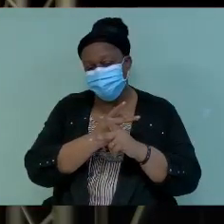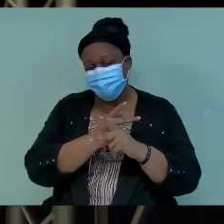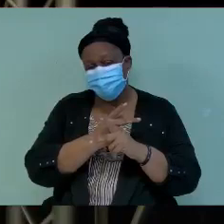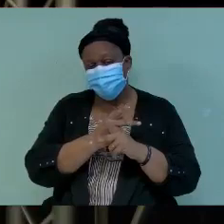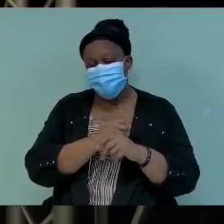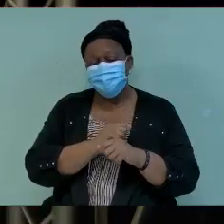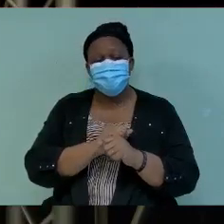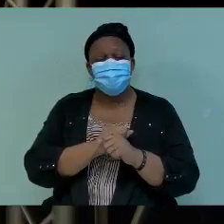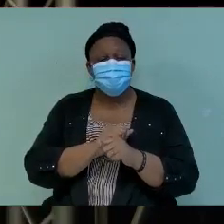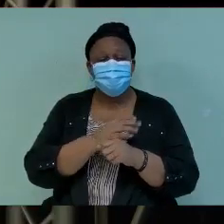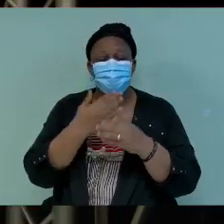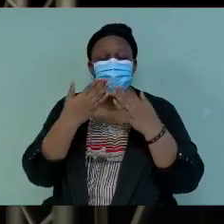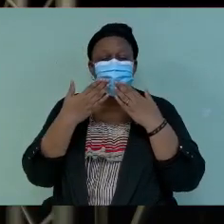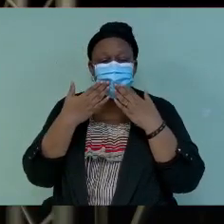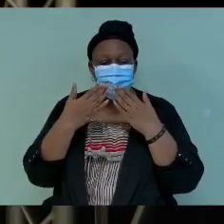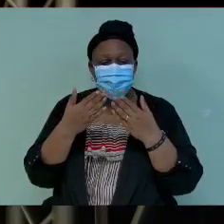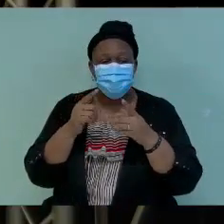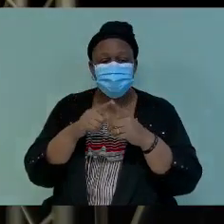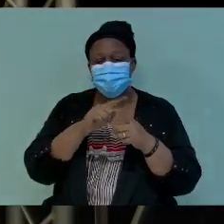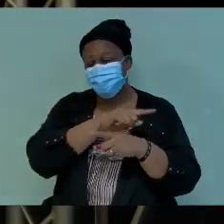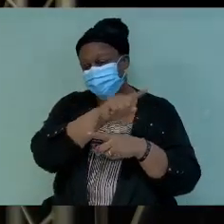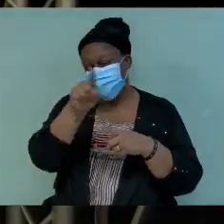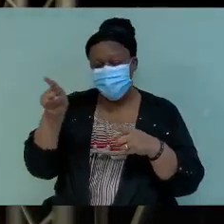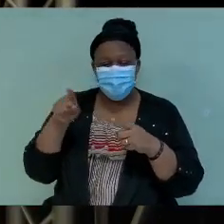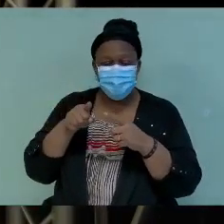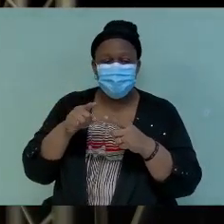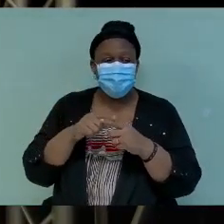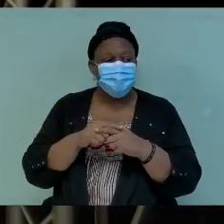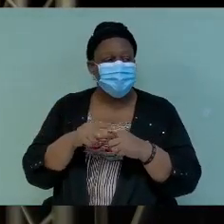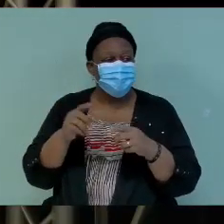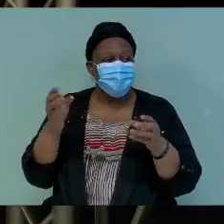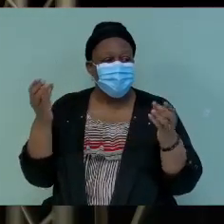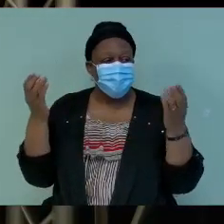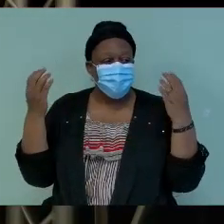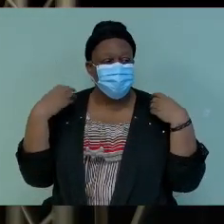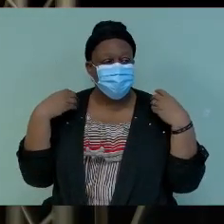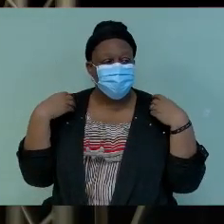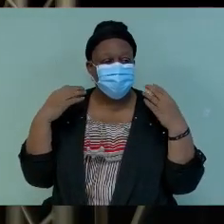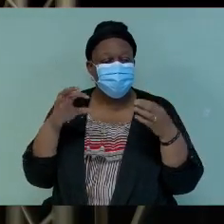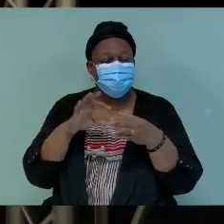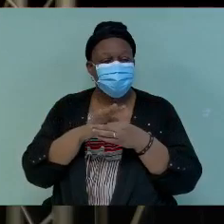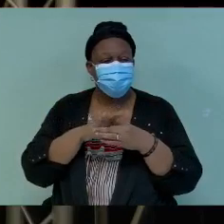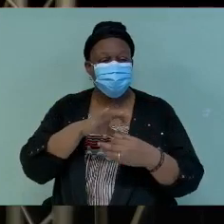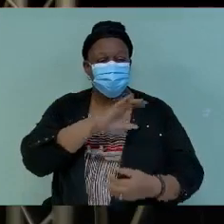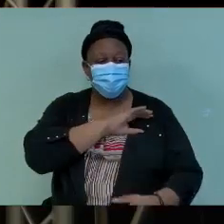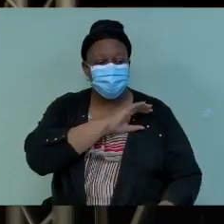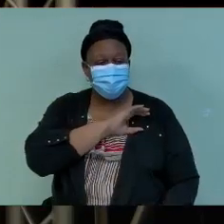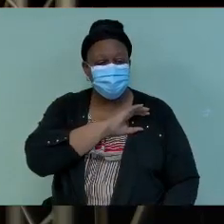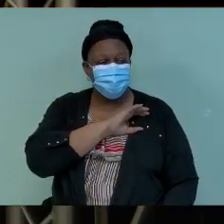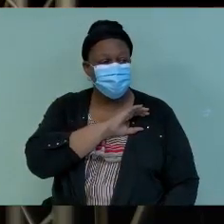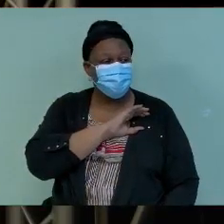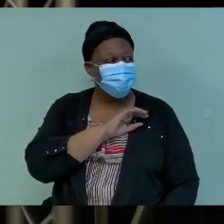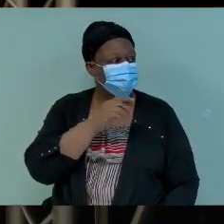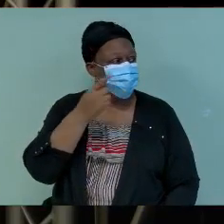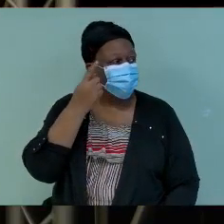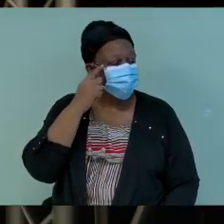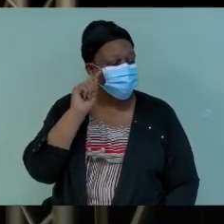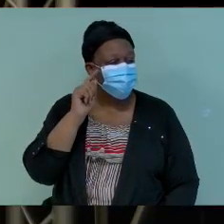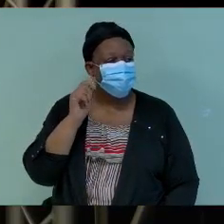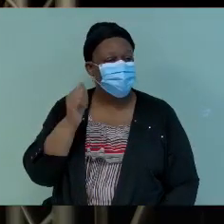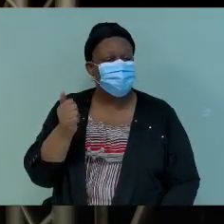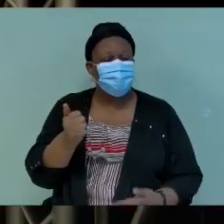you. To Commissioner of Police Brandy, we thank you very much for